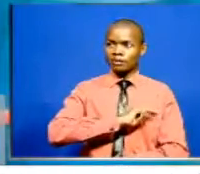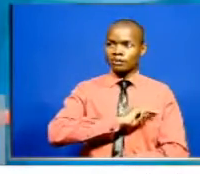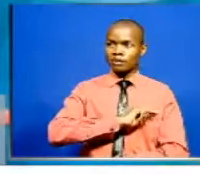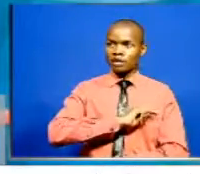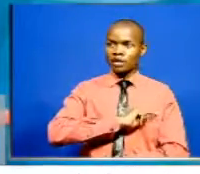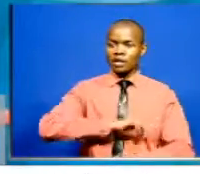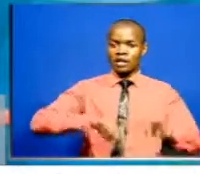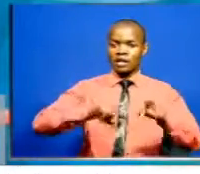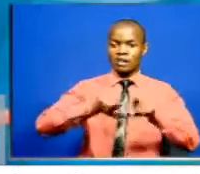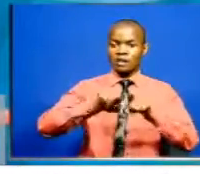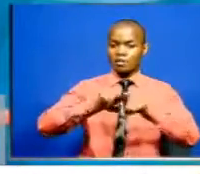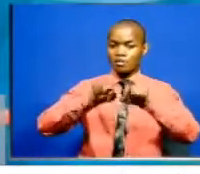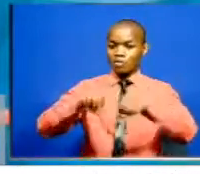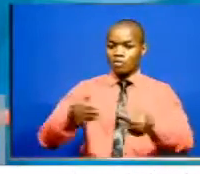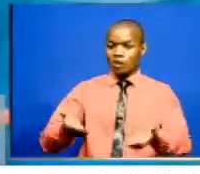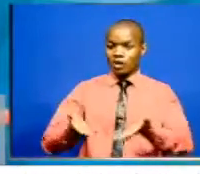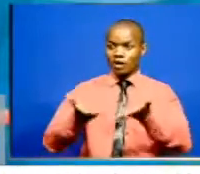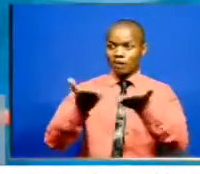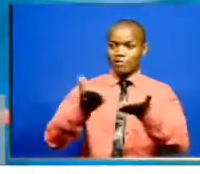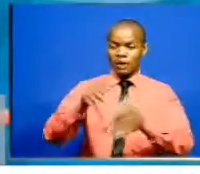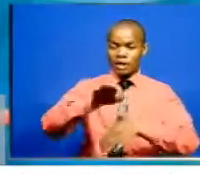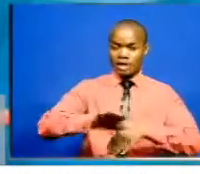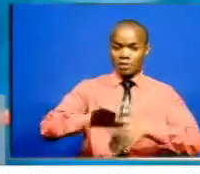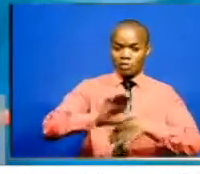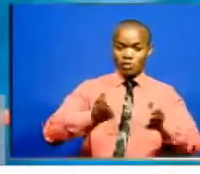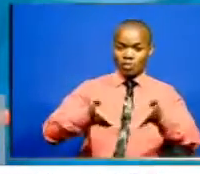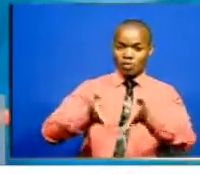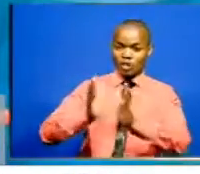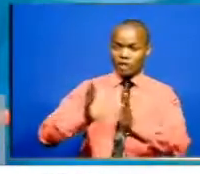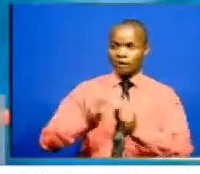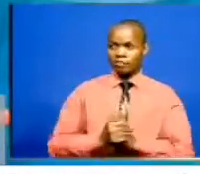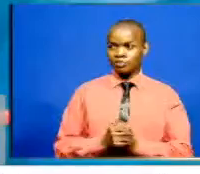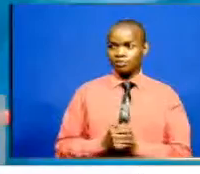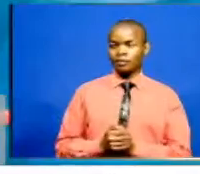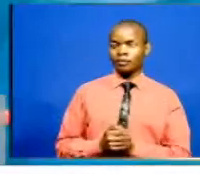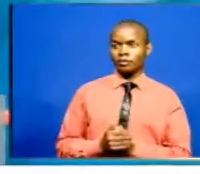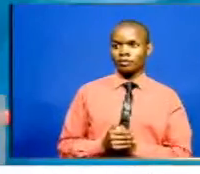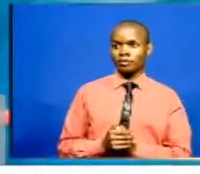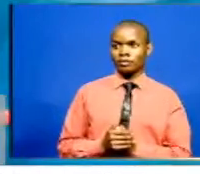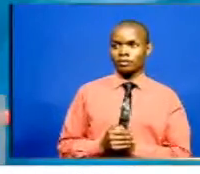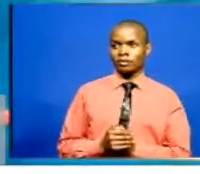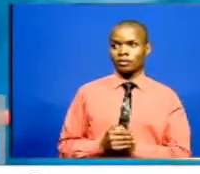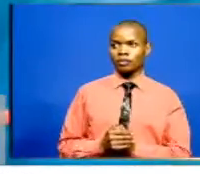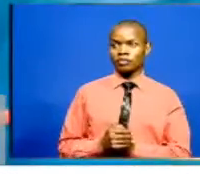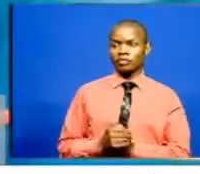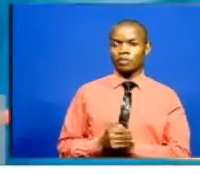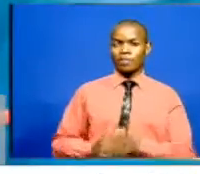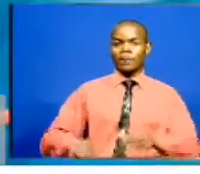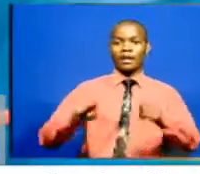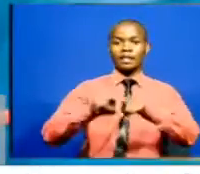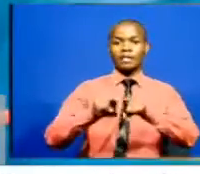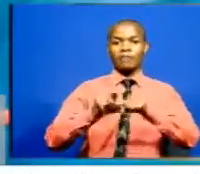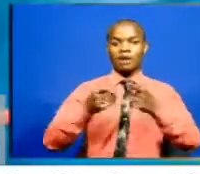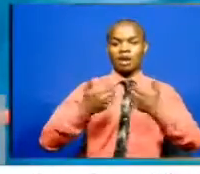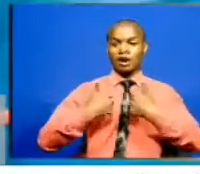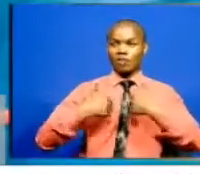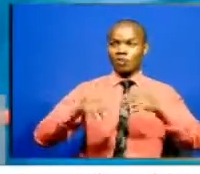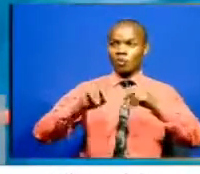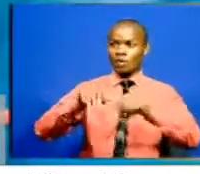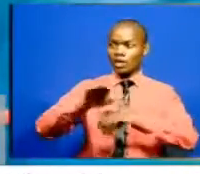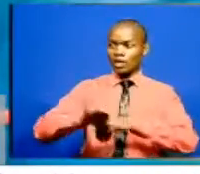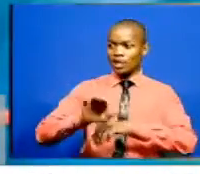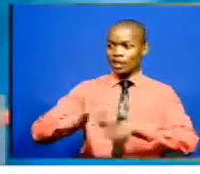to improve on environmental matters. It also takes good policy in place. It takes